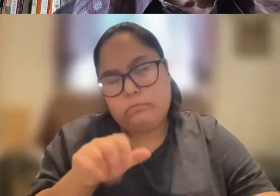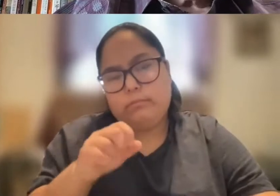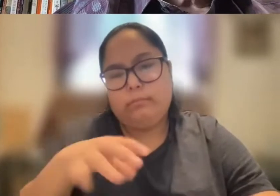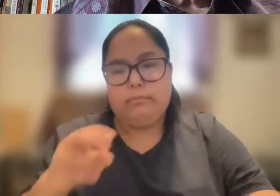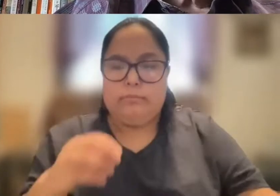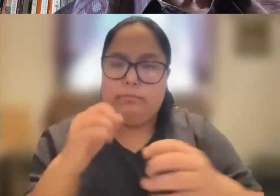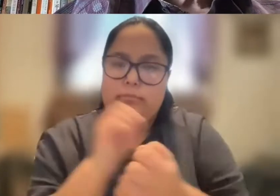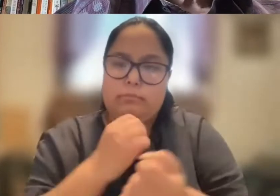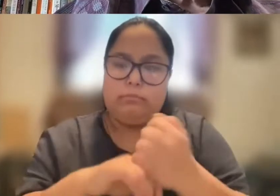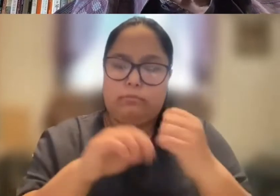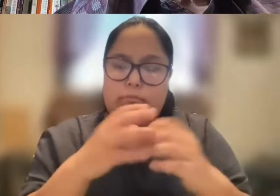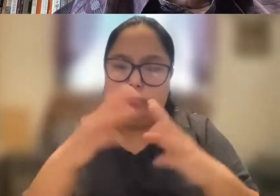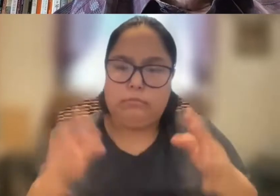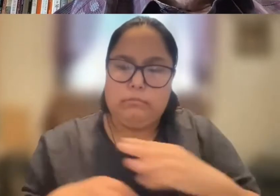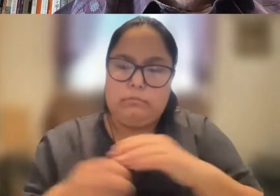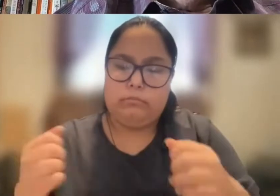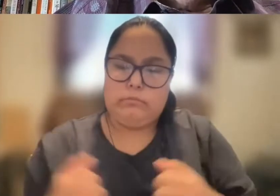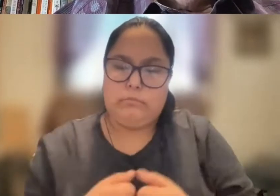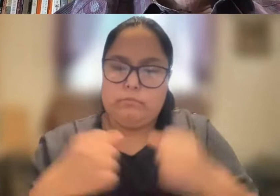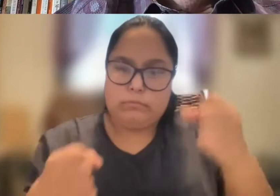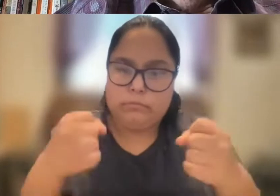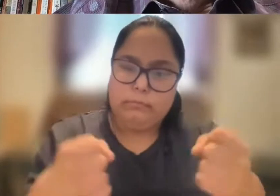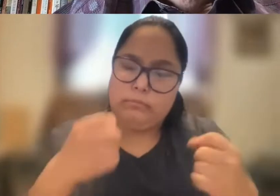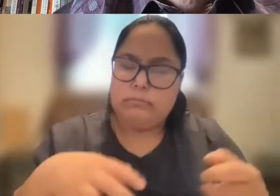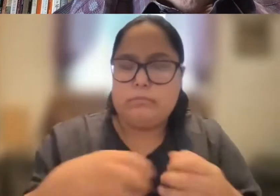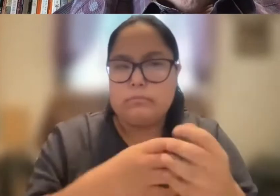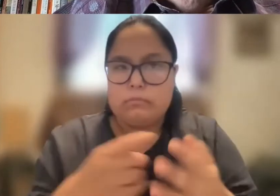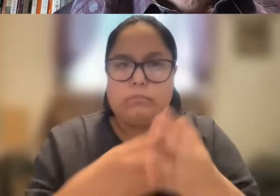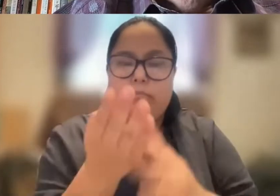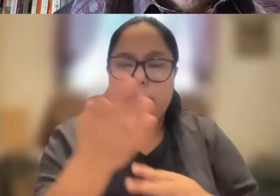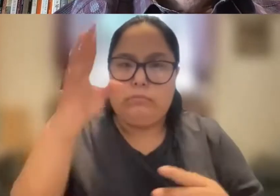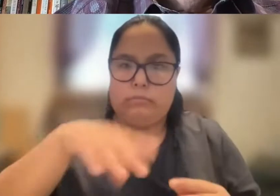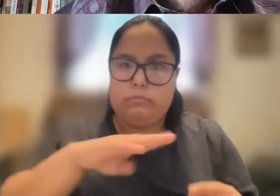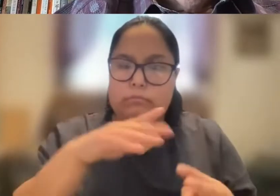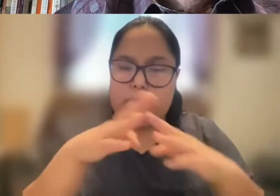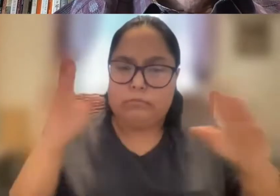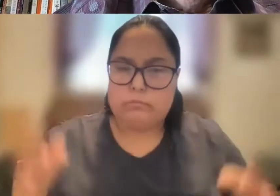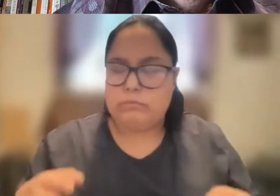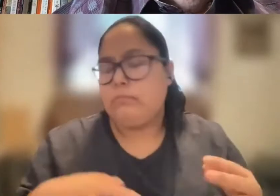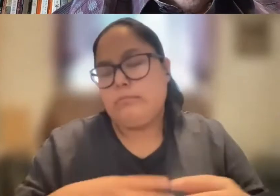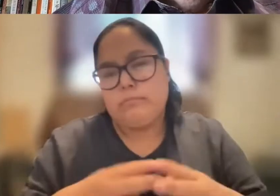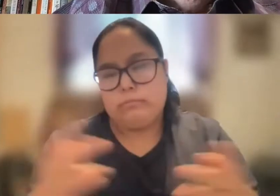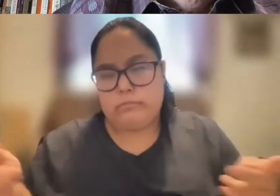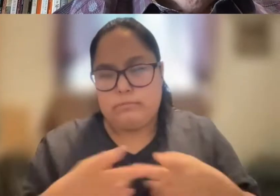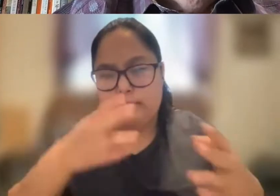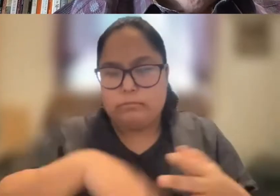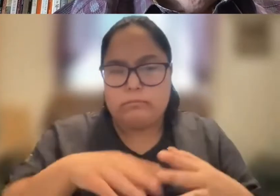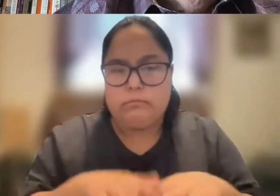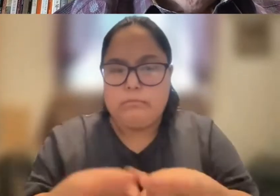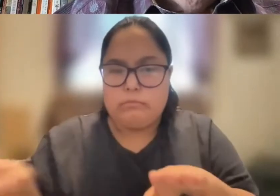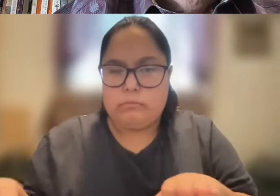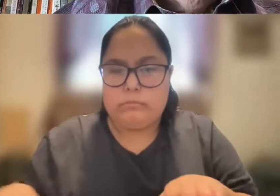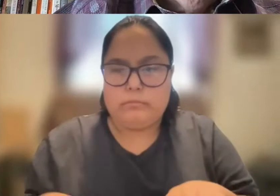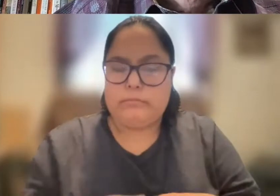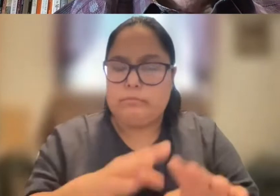and they put me in the back of the military police car. They drove me up to the military police barracks. They parked on the very